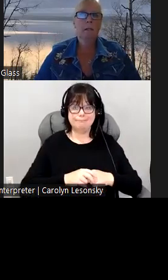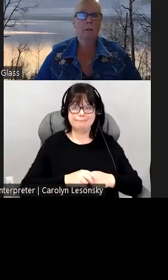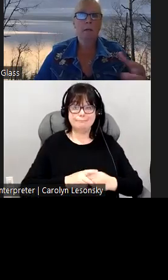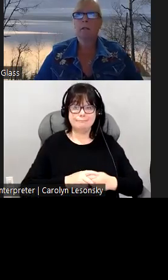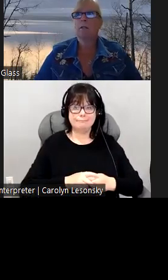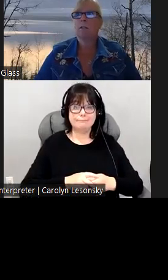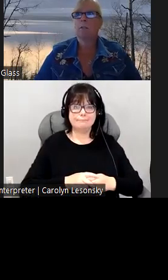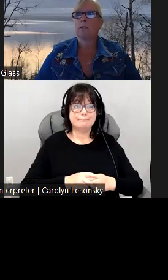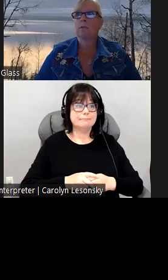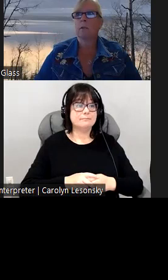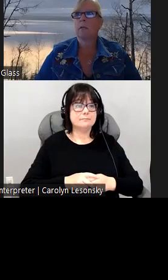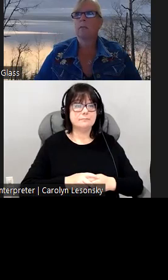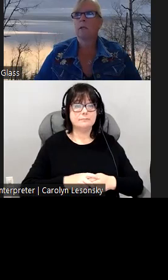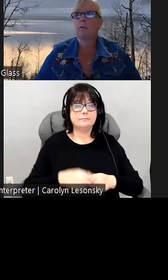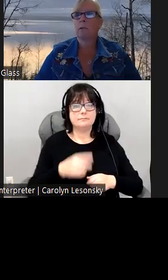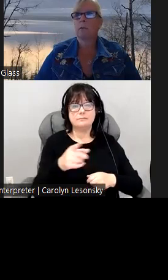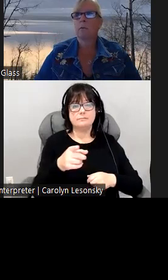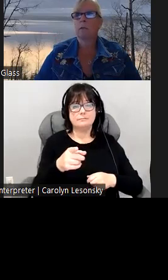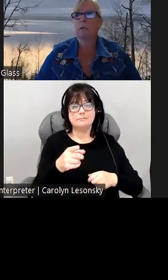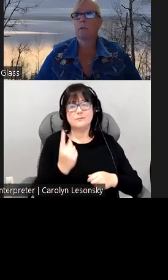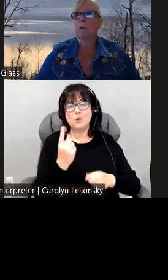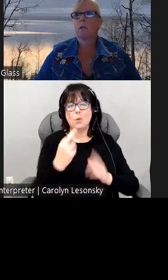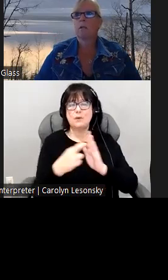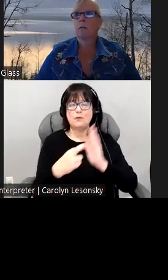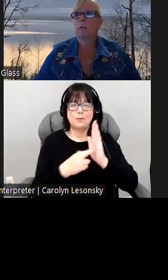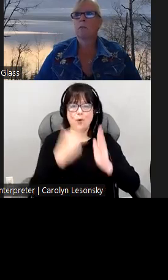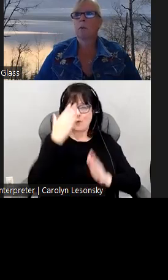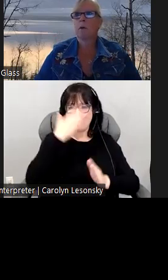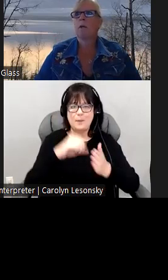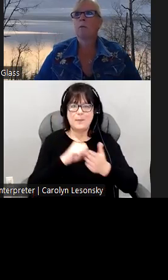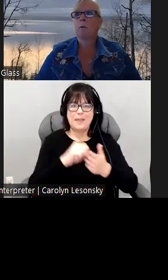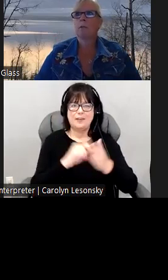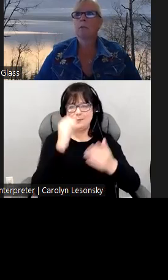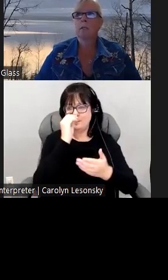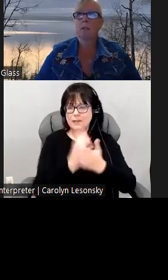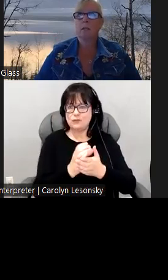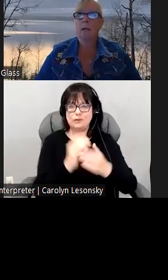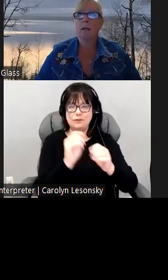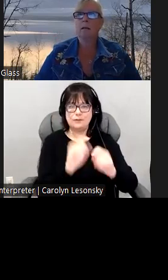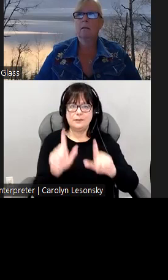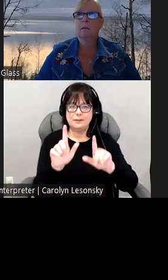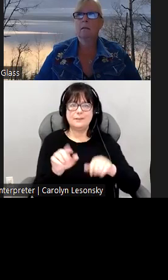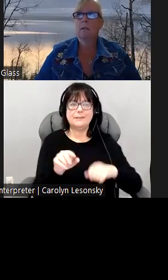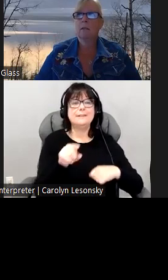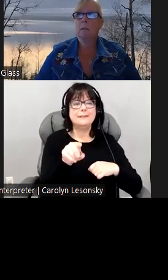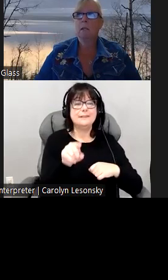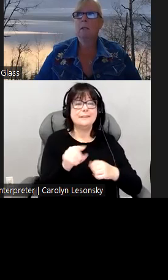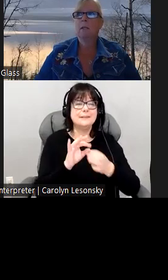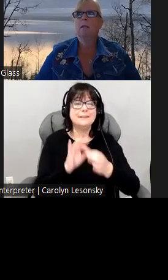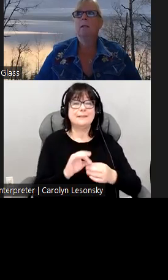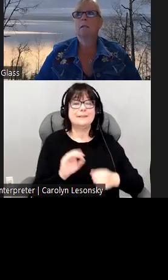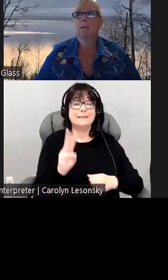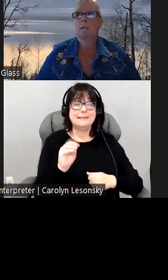And then on the right, this is just a picture of the cover page of one of the reports, which this one is for reports 60A,